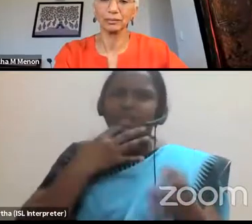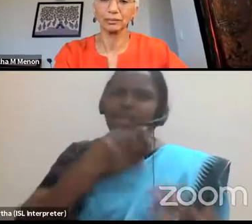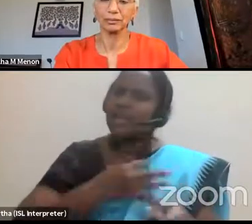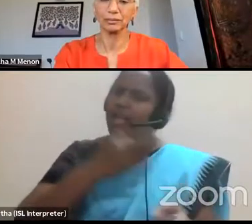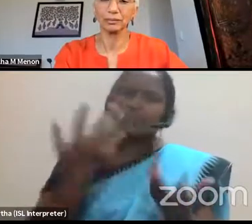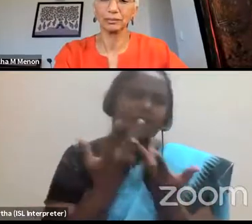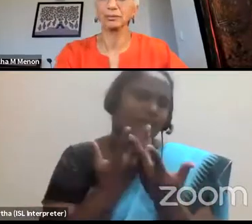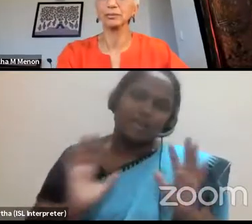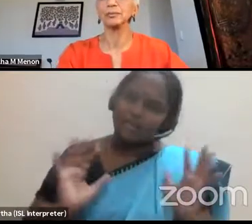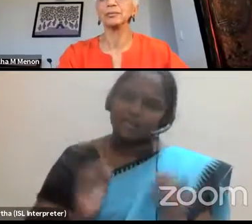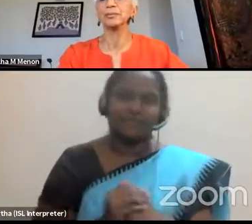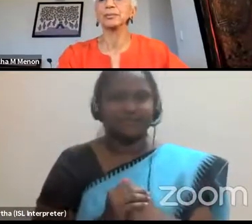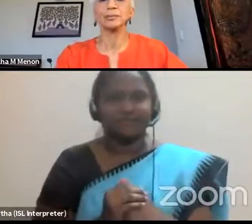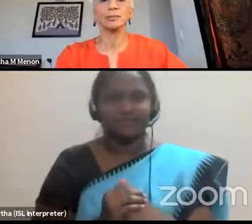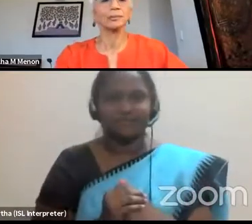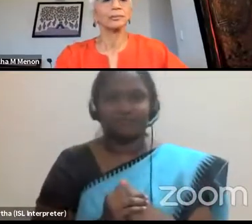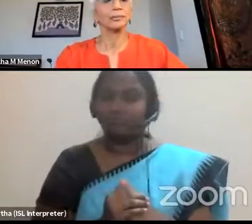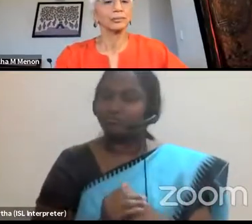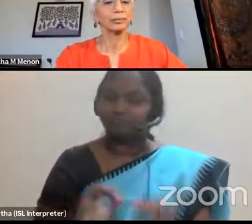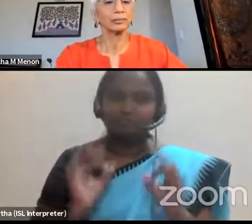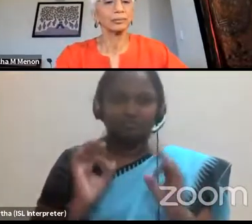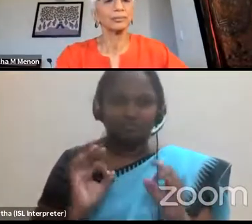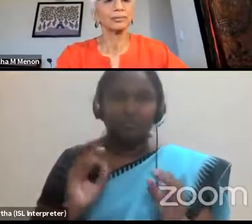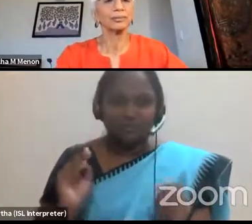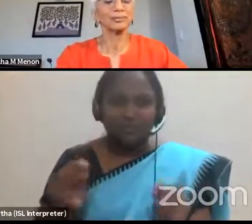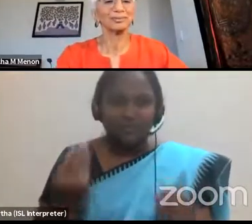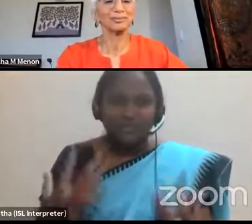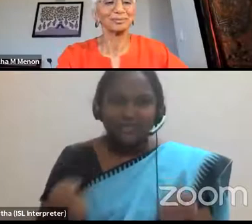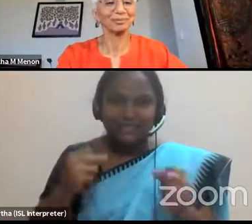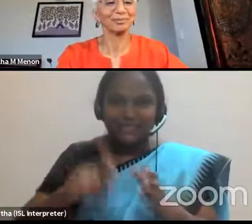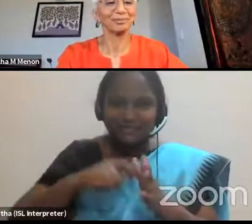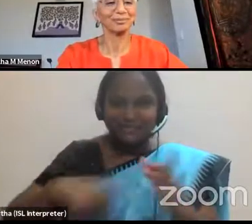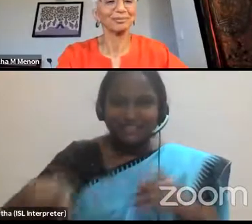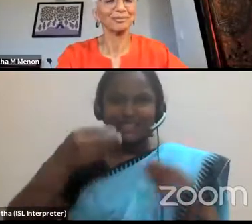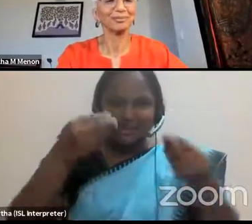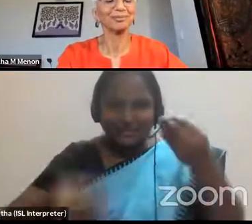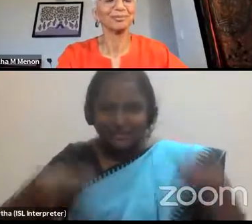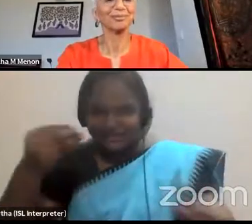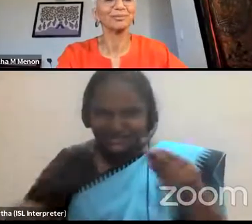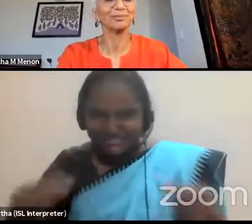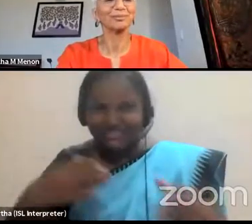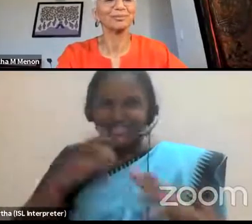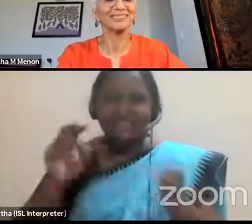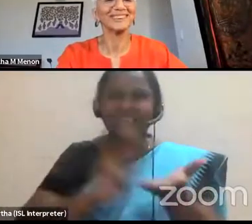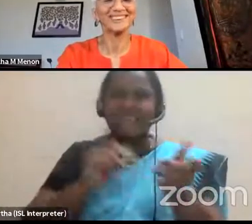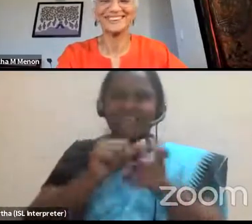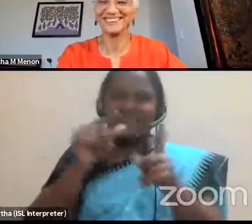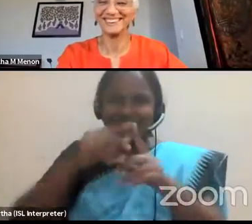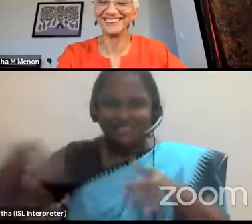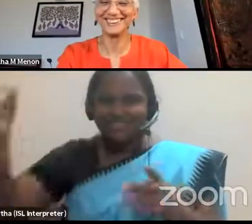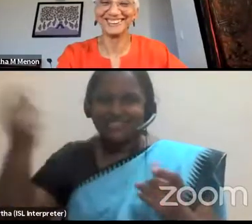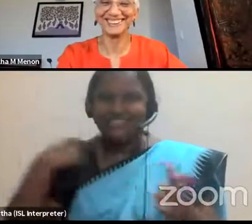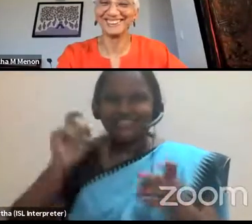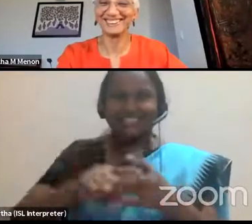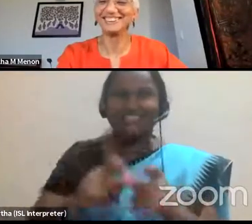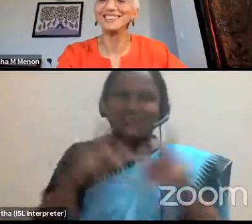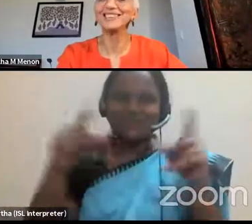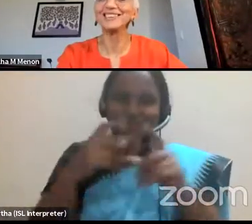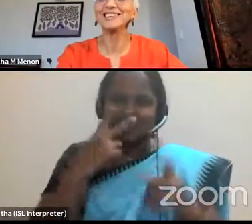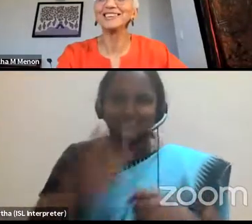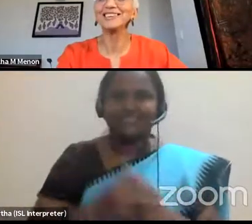anything. Awesome. So we better get to the video before we lose people who are going to go to the MAP website to start chatting with